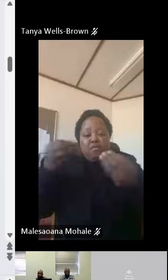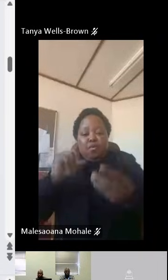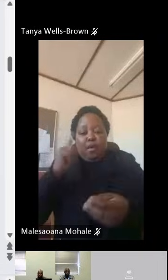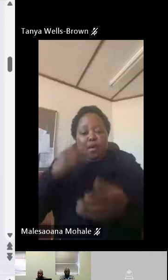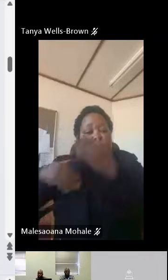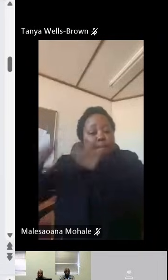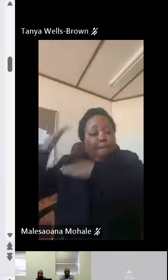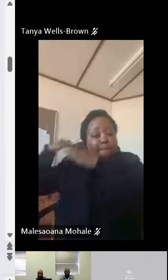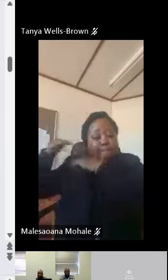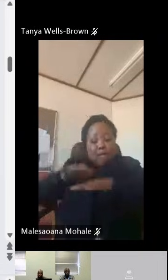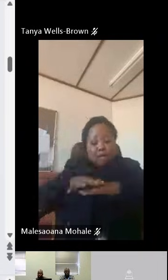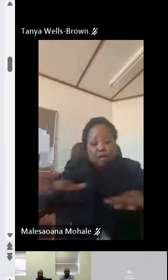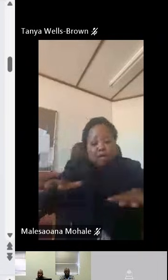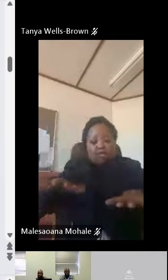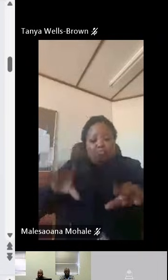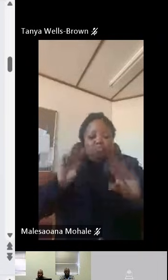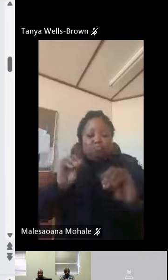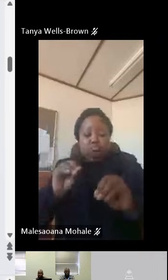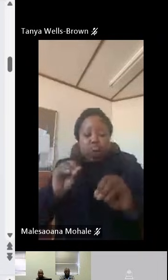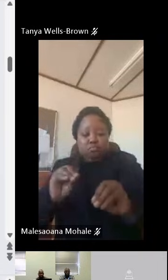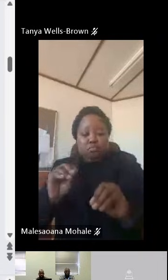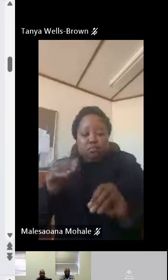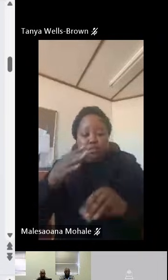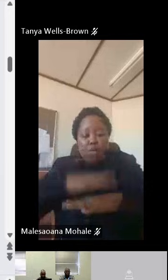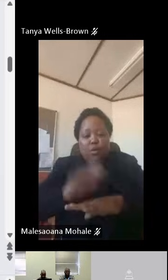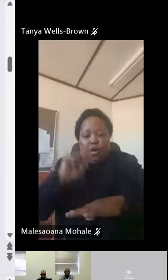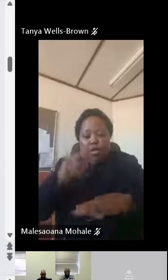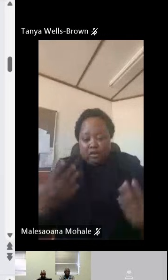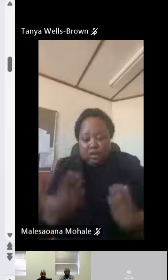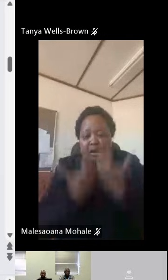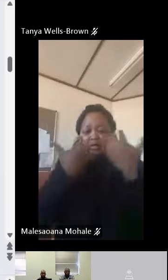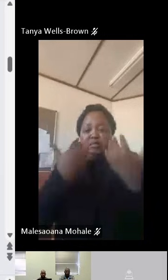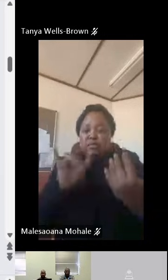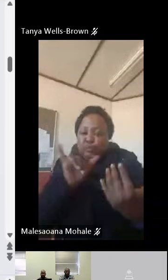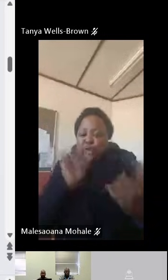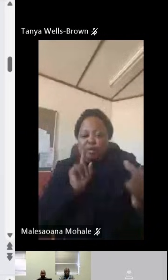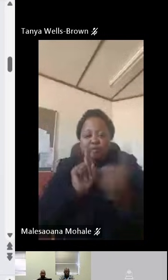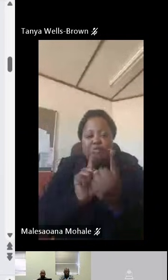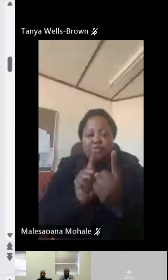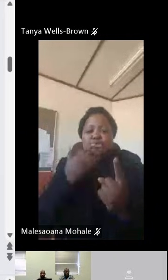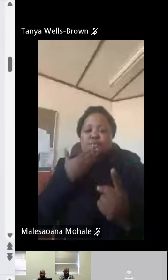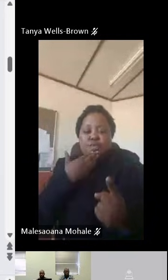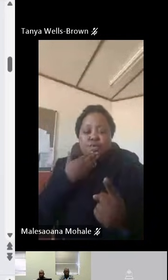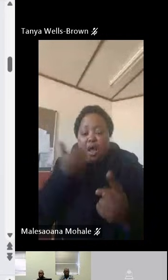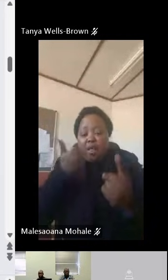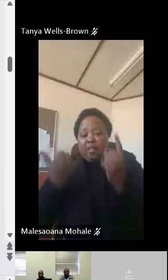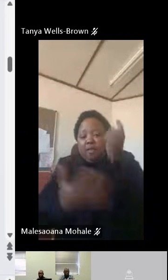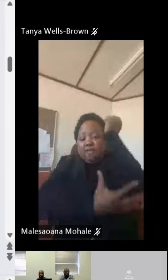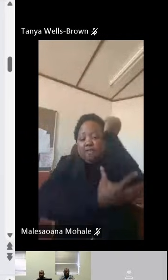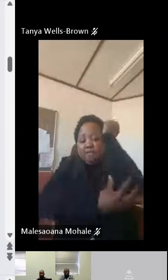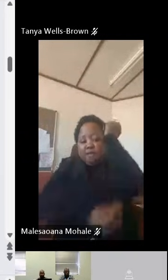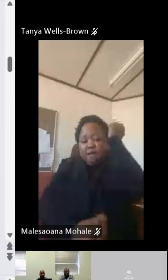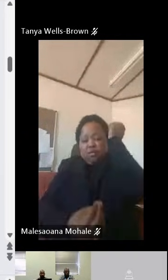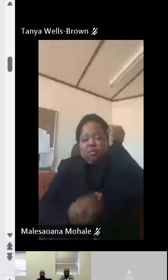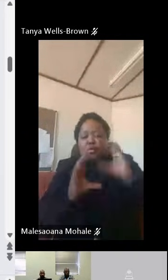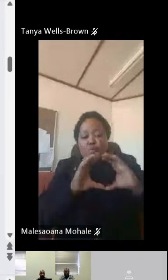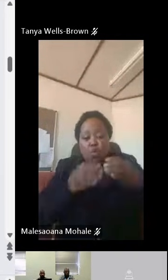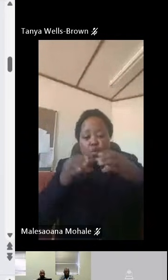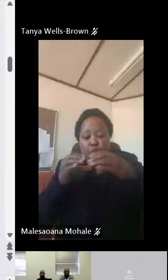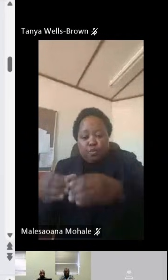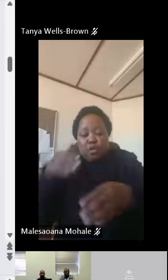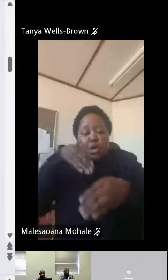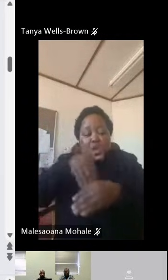on that are being faced by other vulnerable groups or marginalized groups within our